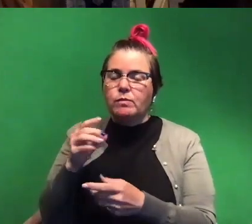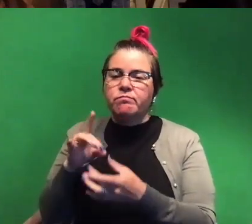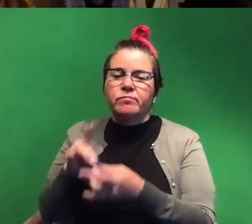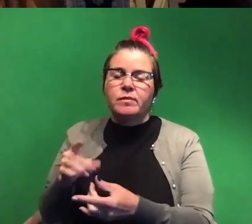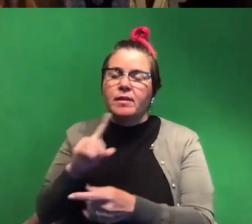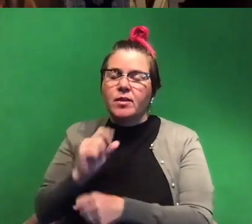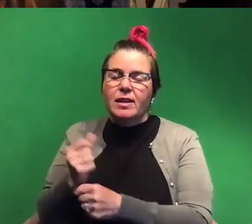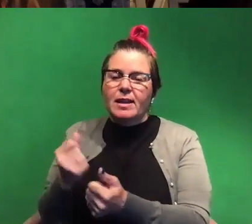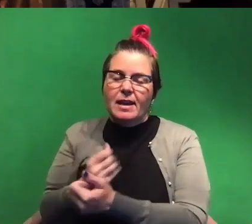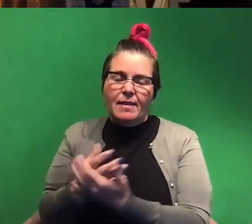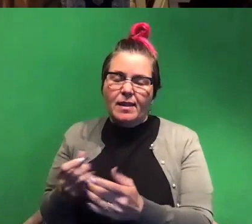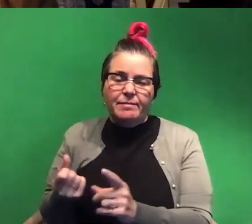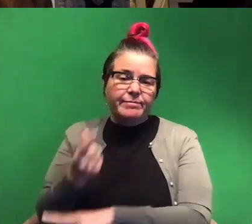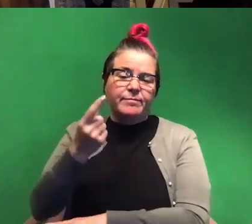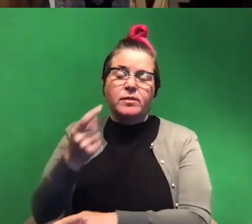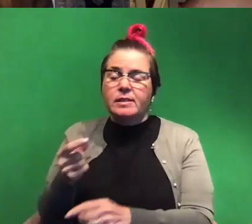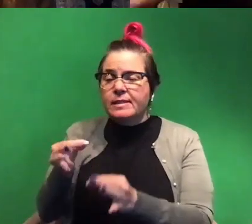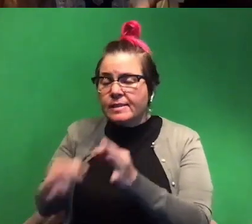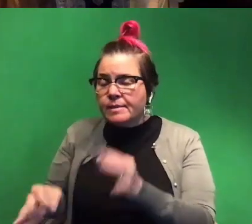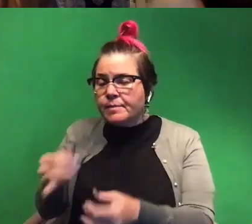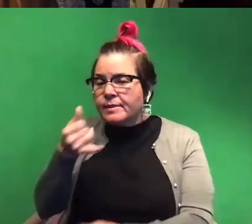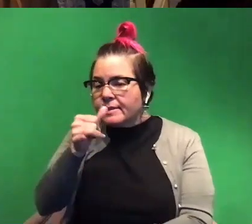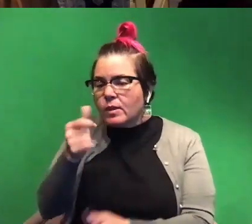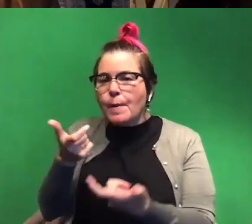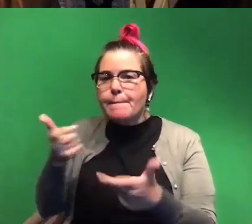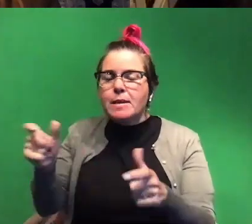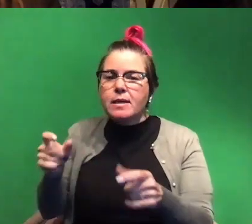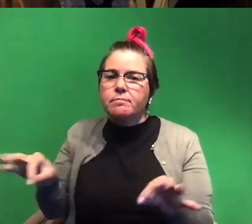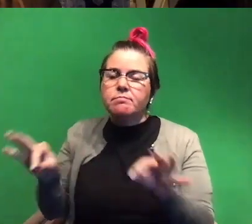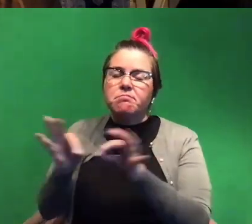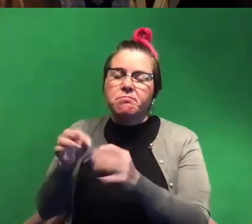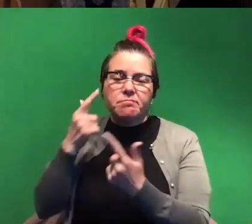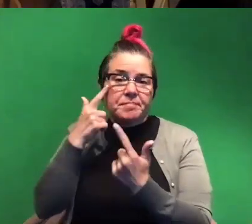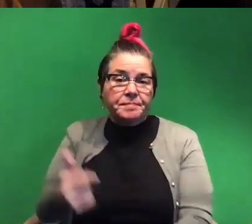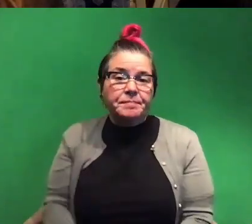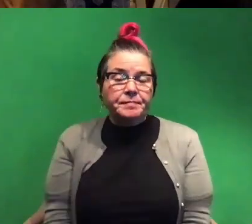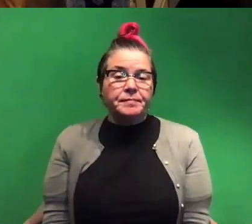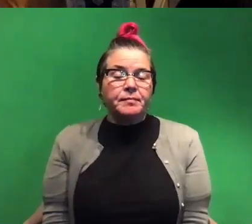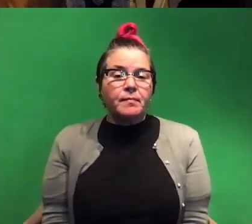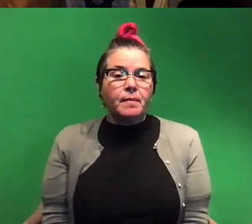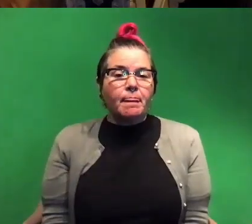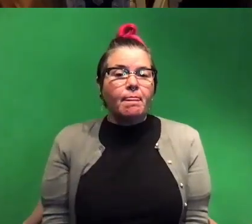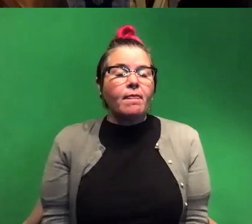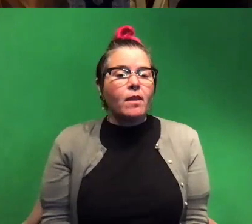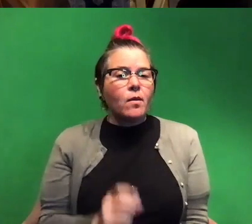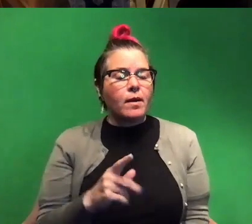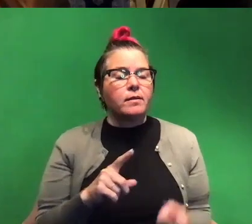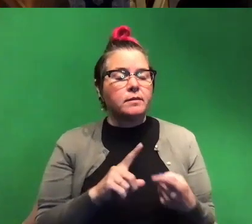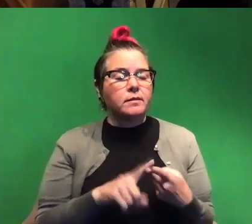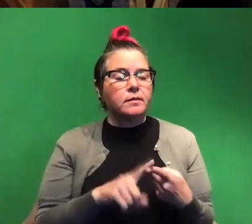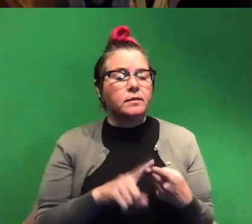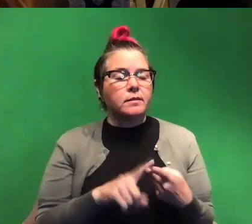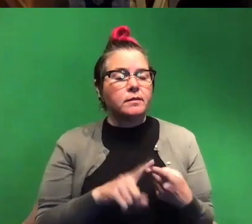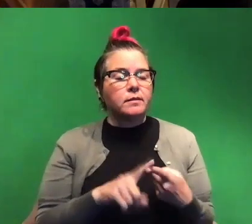anything? It can be as simple and silly or big and significant as you'd like. Okay. One thing I wish